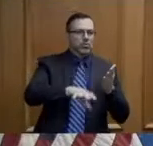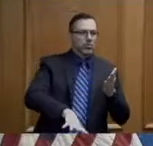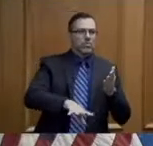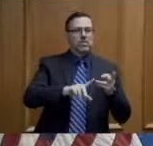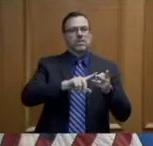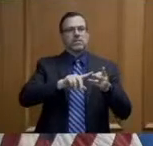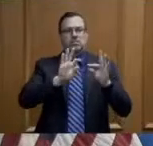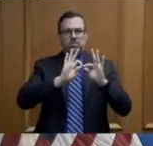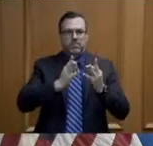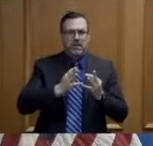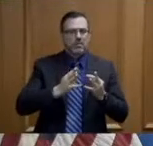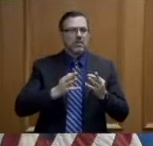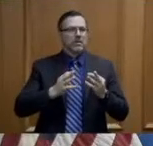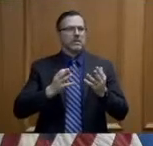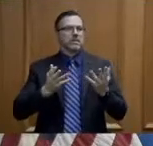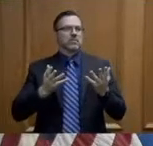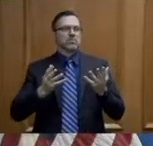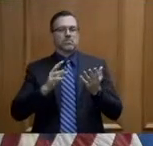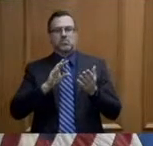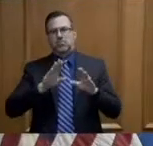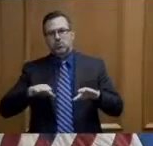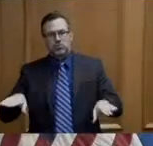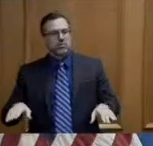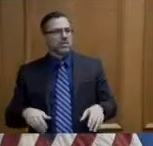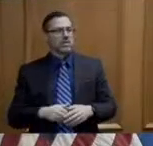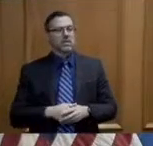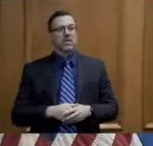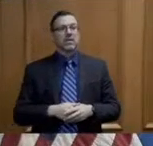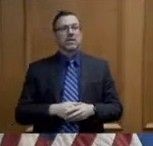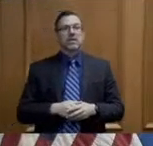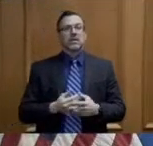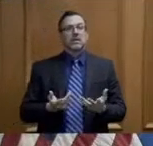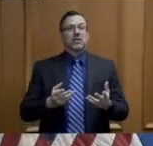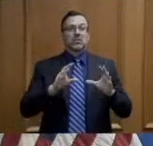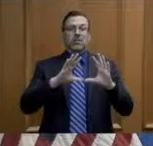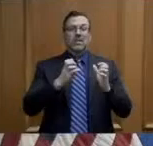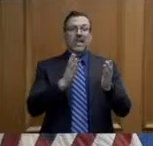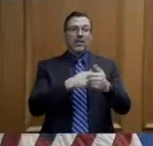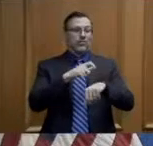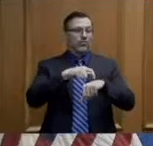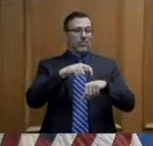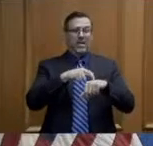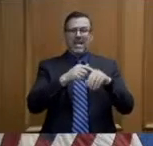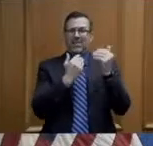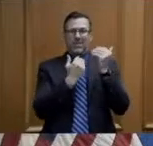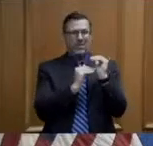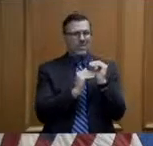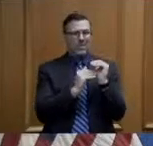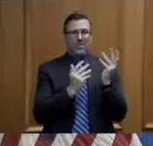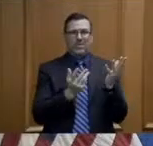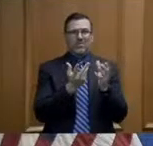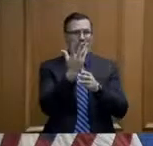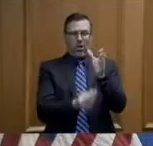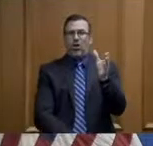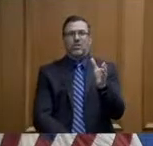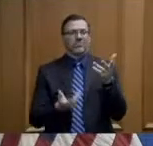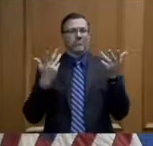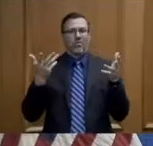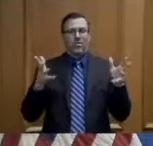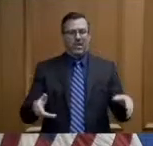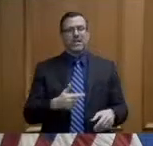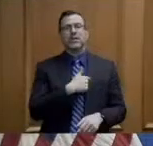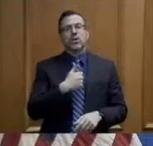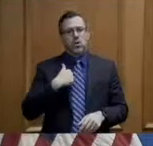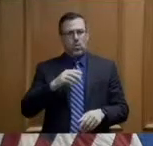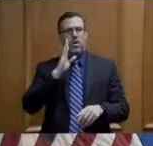And classroom time has been lost. Students have lost a significant amount of learning time, and we are committed